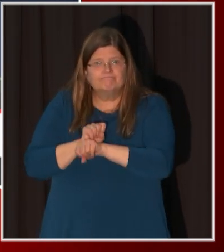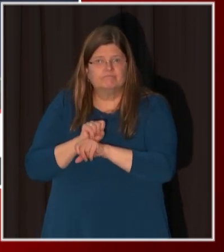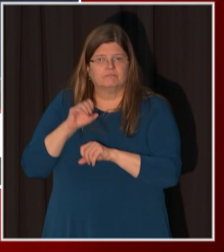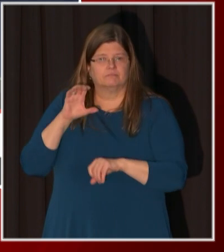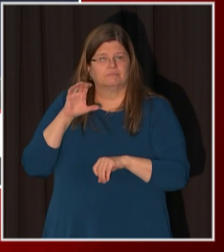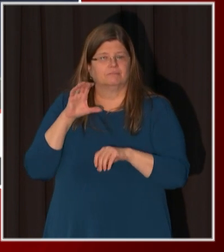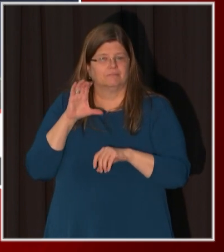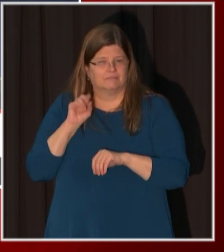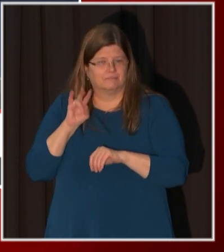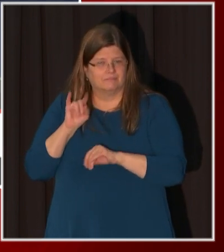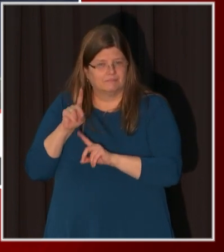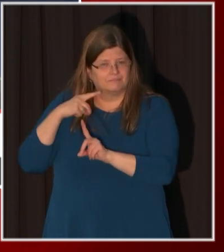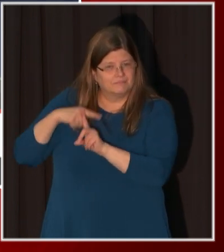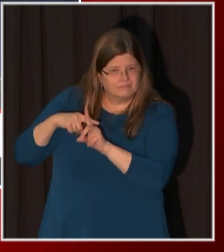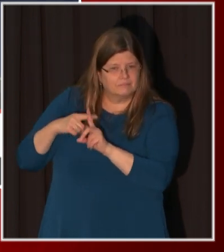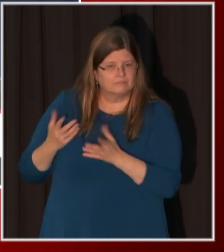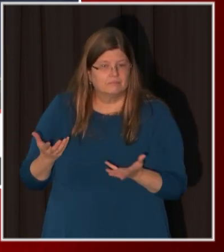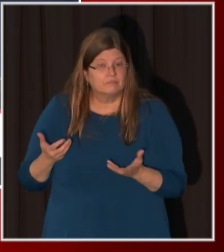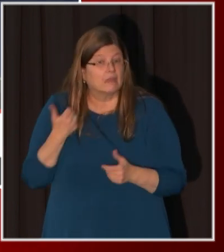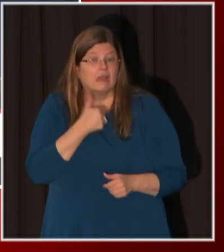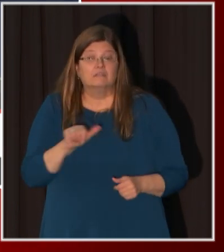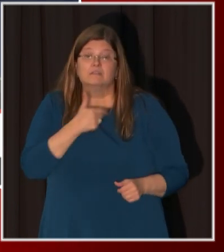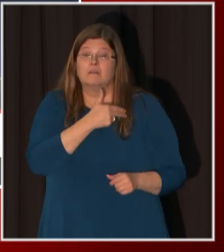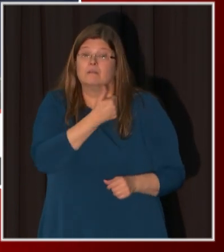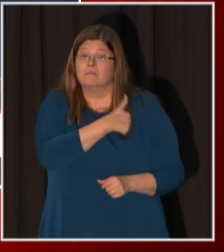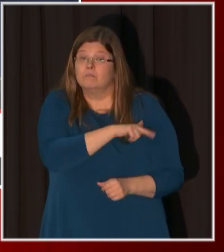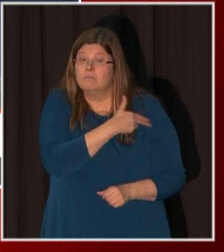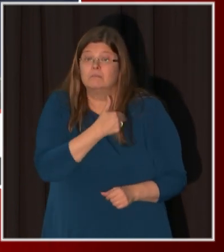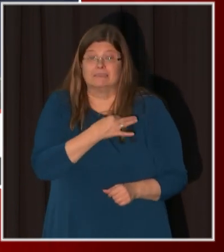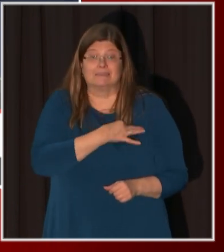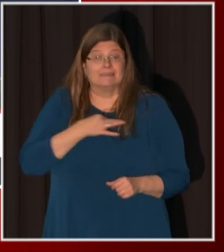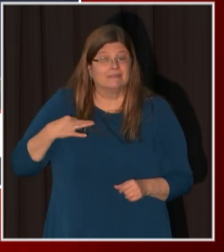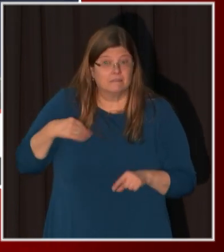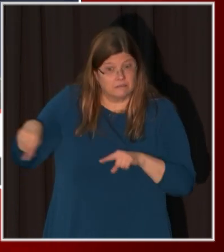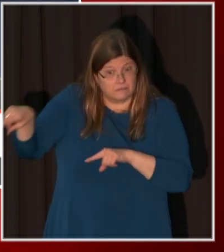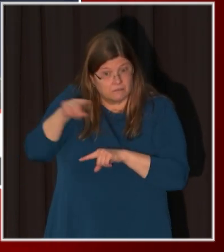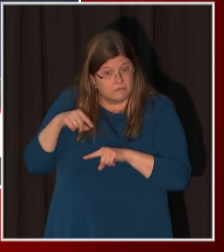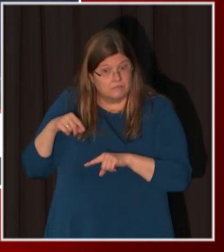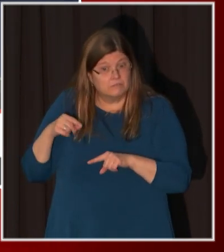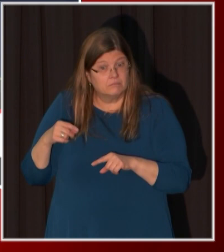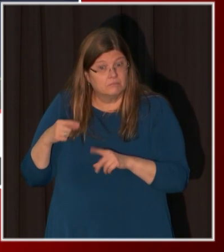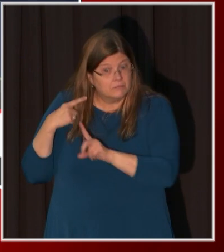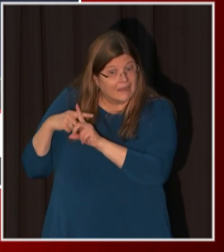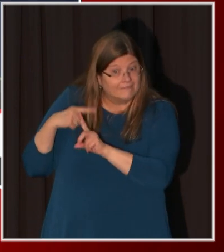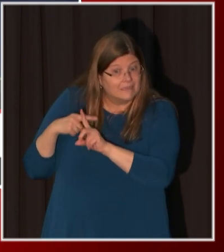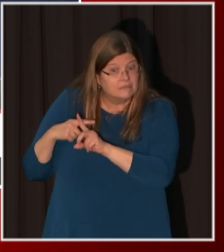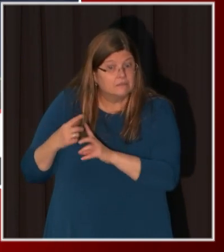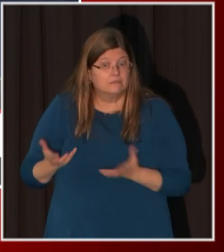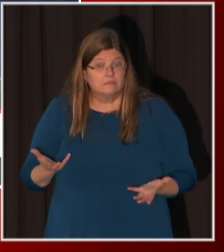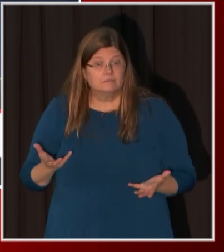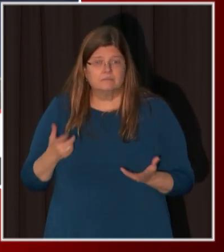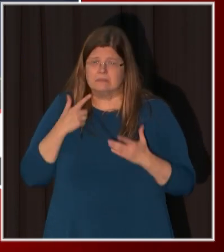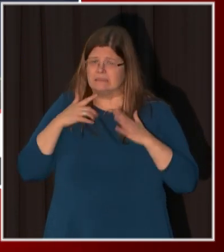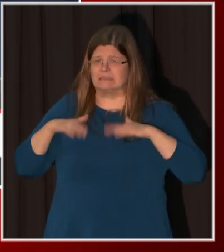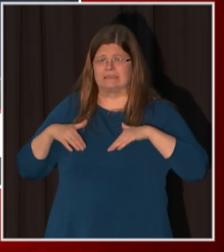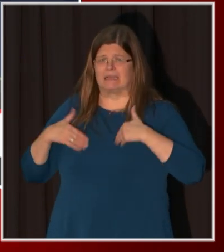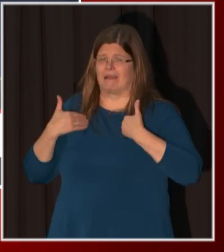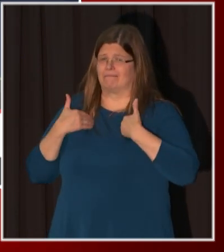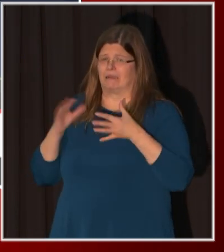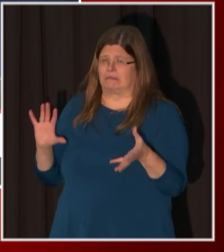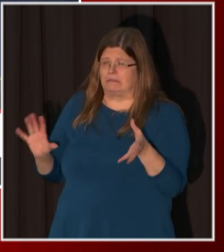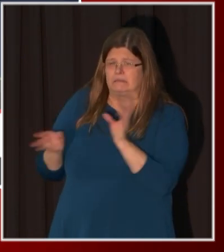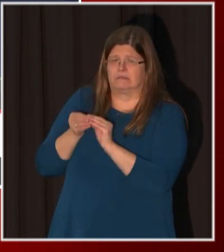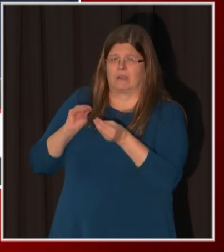cases? I don't know if we have a number for all of the medical or